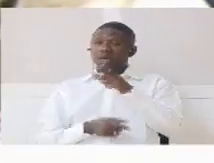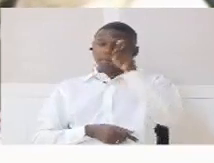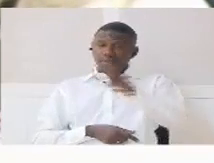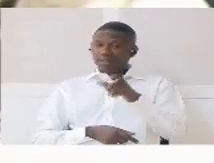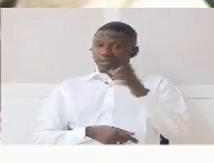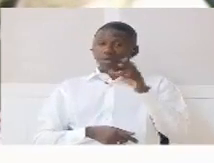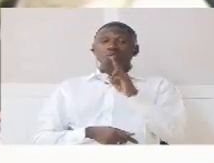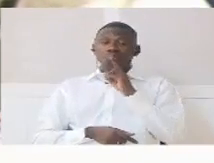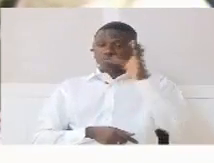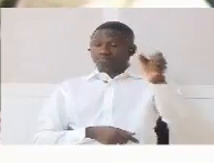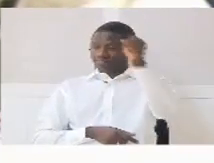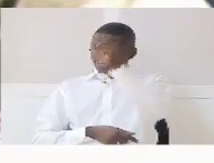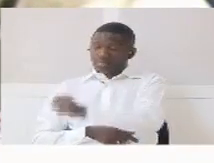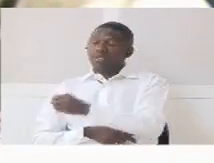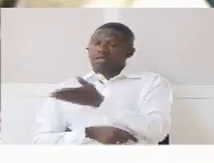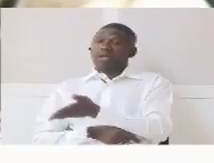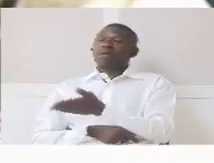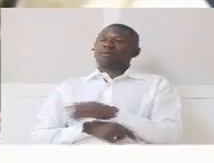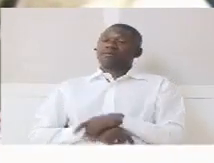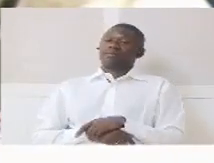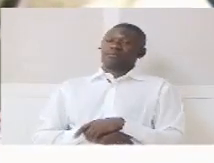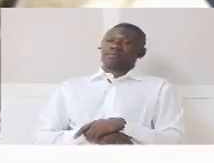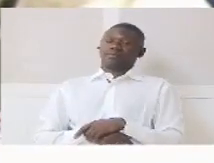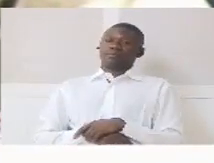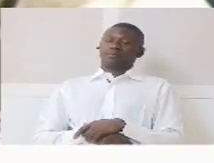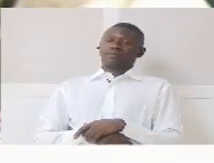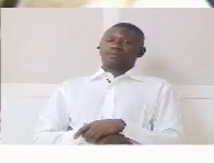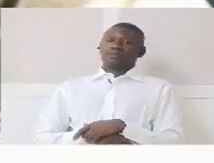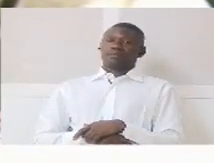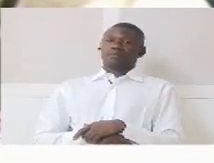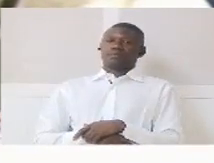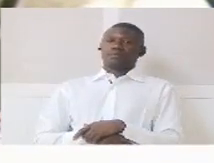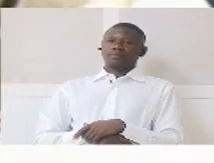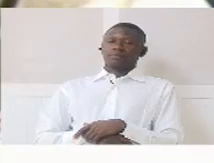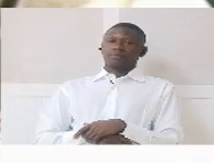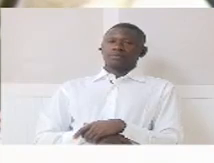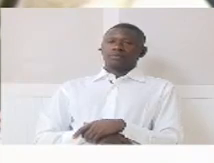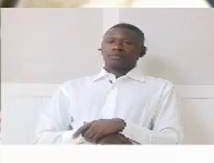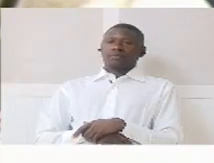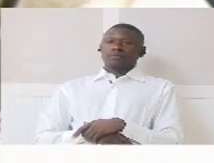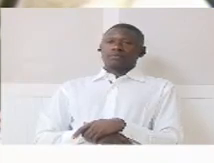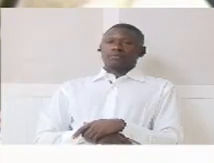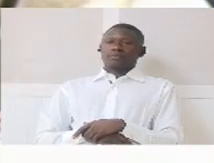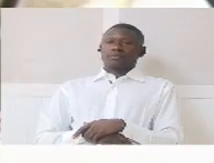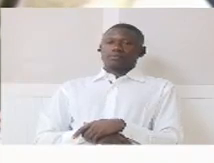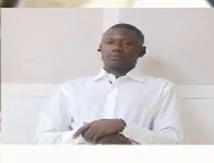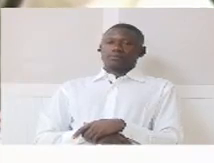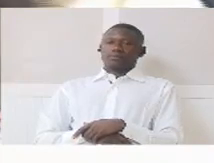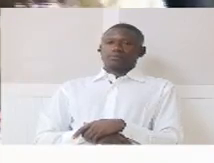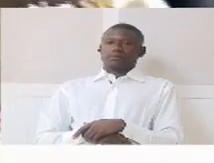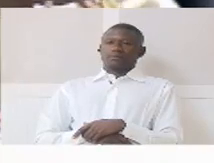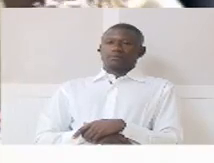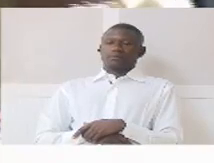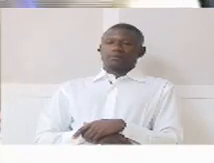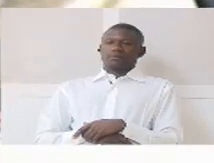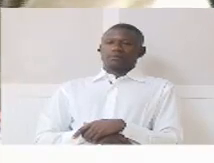nimman sakundala do ku bunda ye mokuloto nati je yo woto sila wo bunda ta so so no la ko